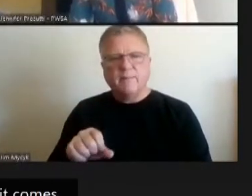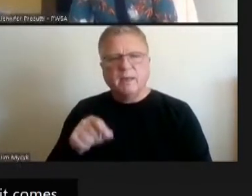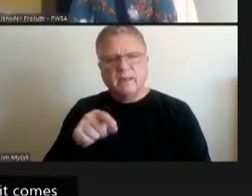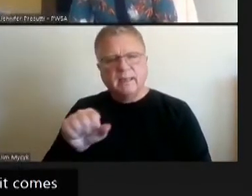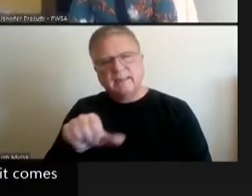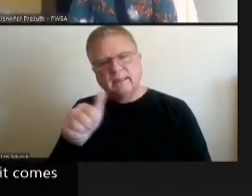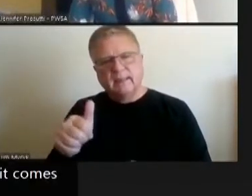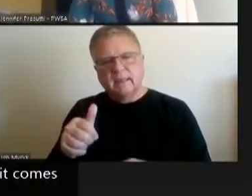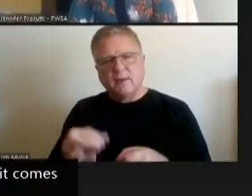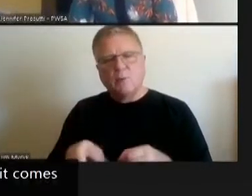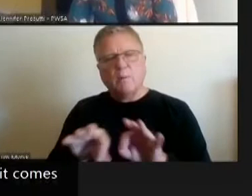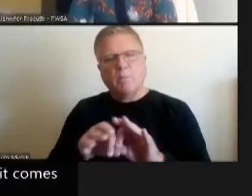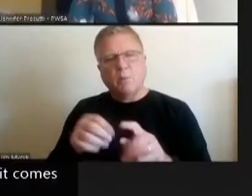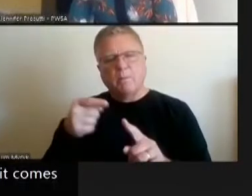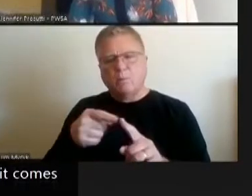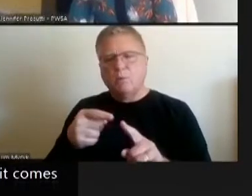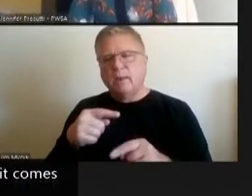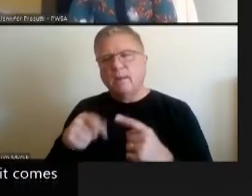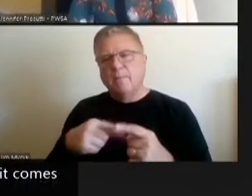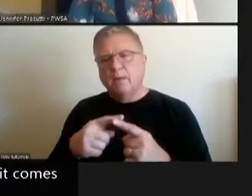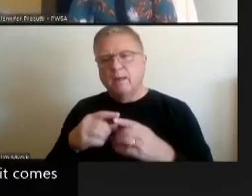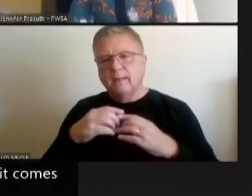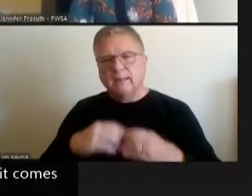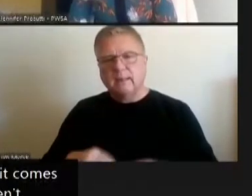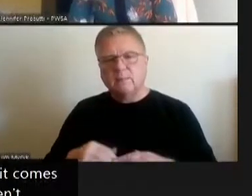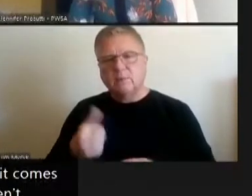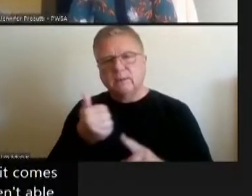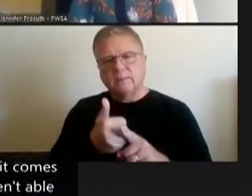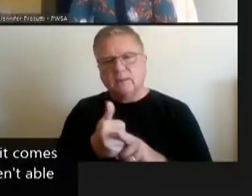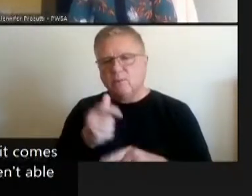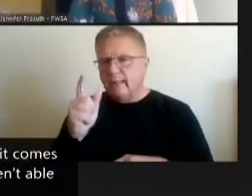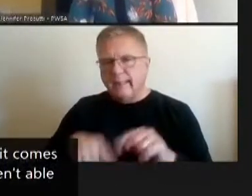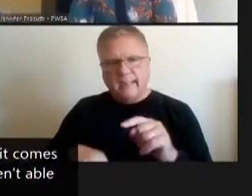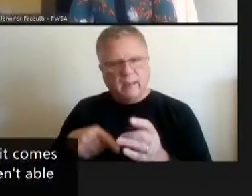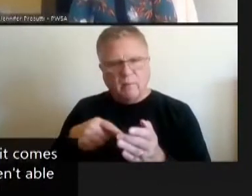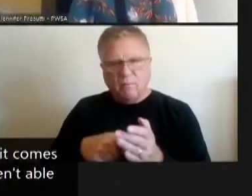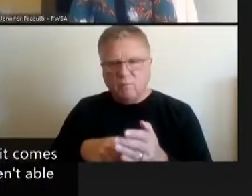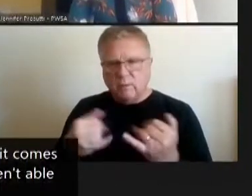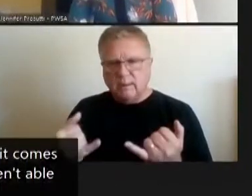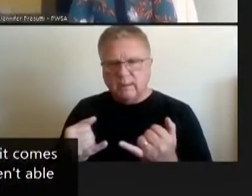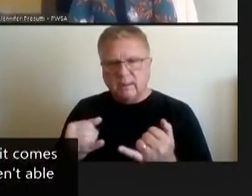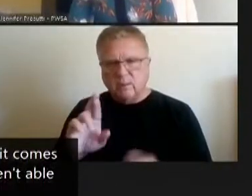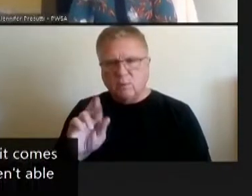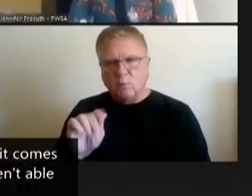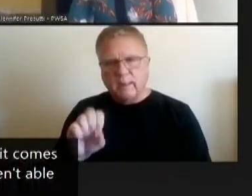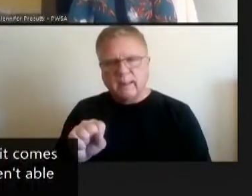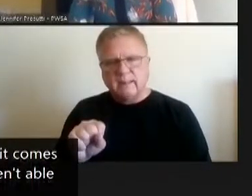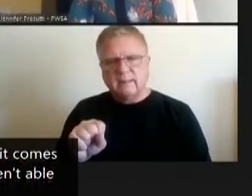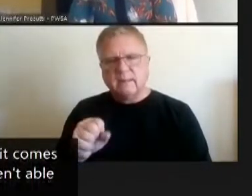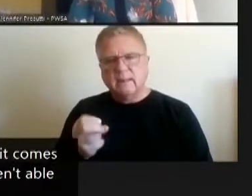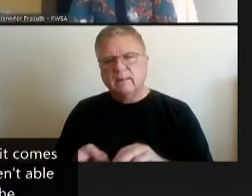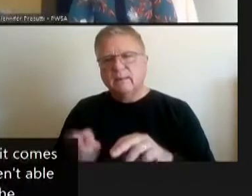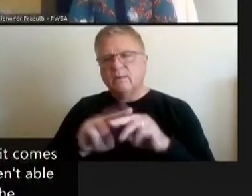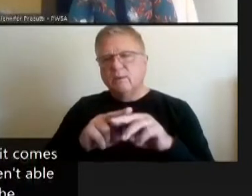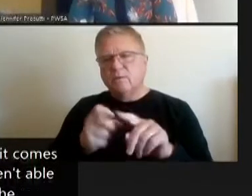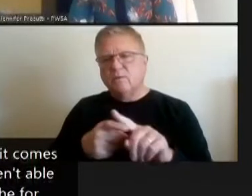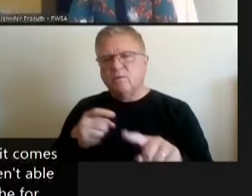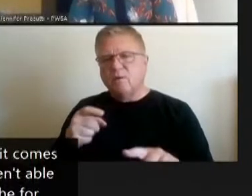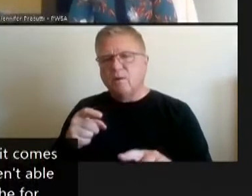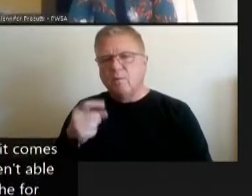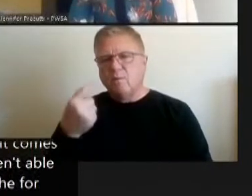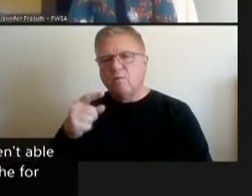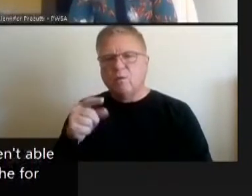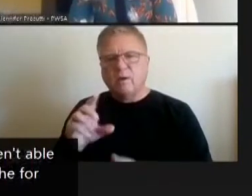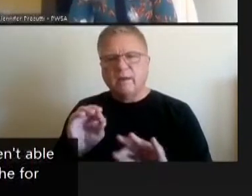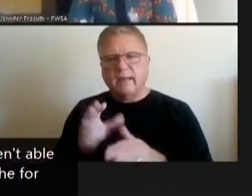to our consideration of our customers who aren't able to afford the current rates. The increase for the